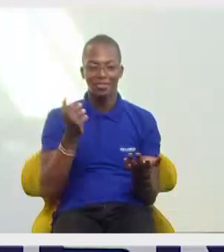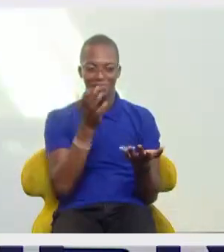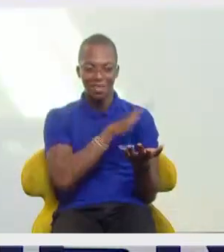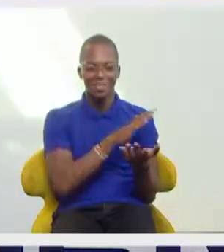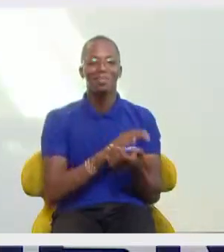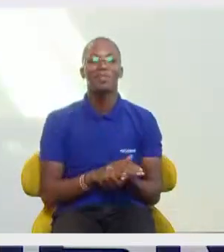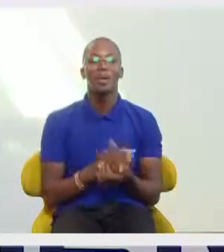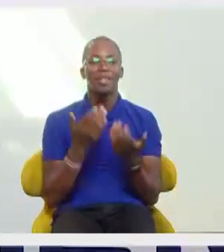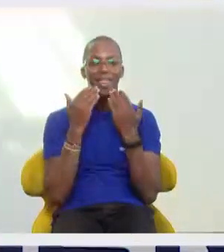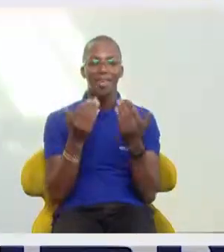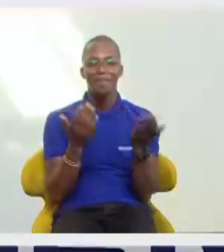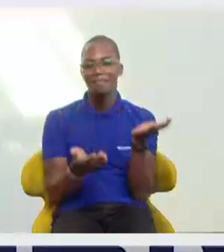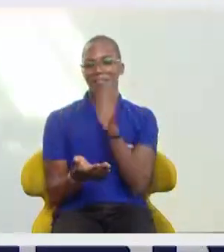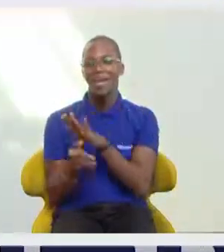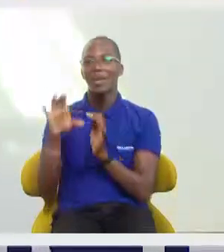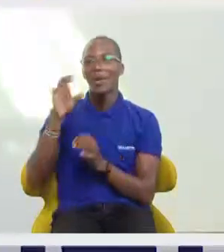Christine.